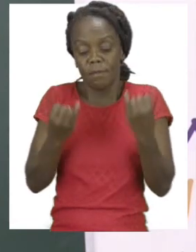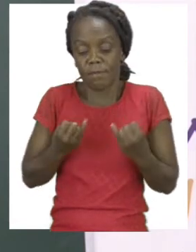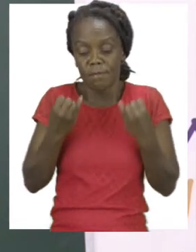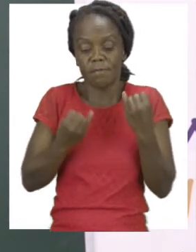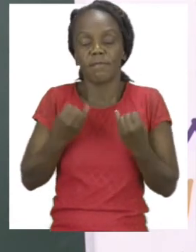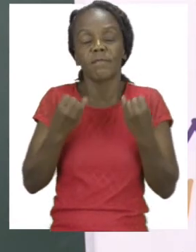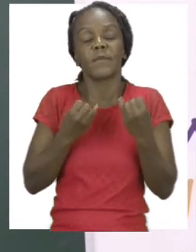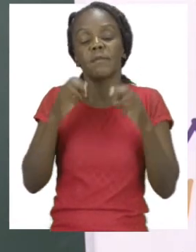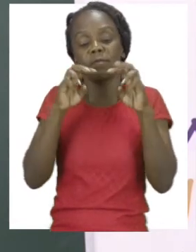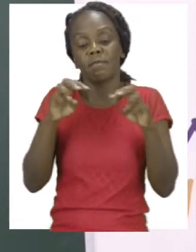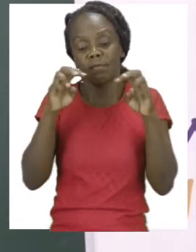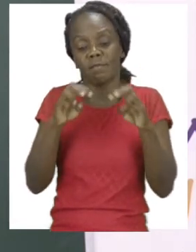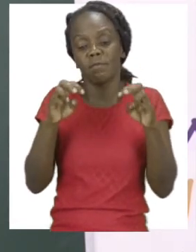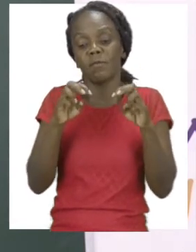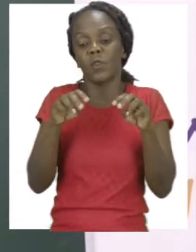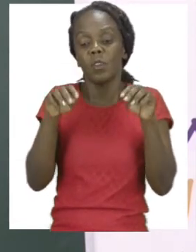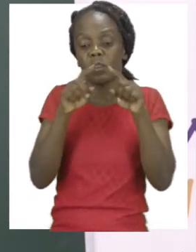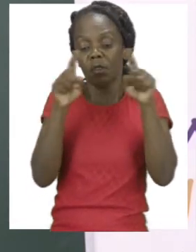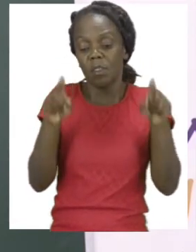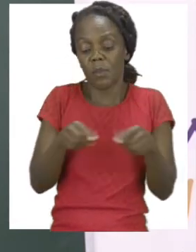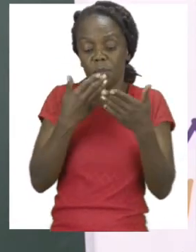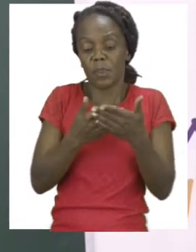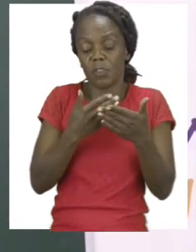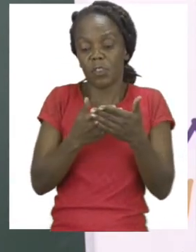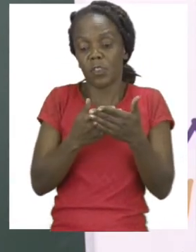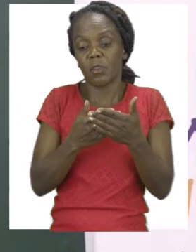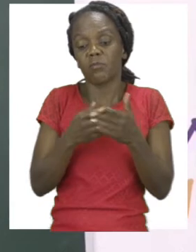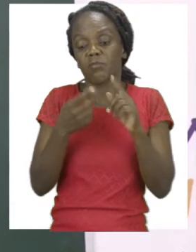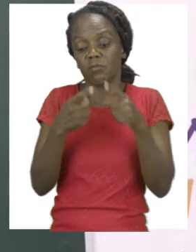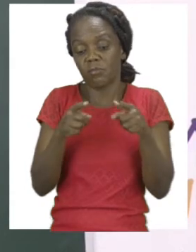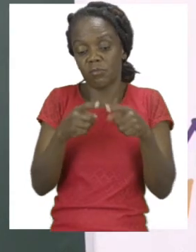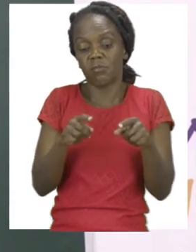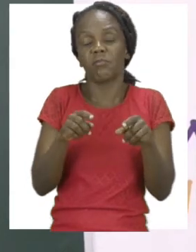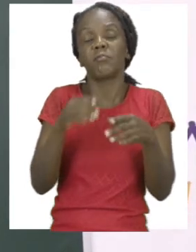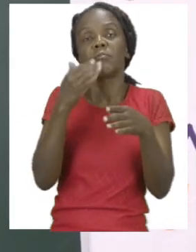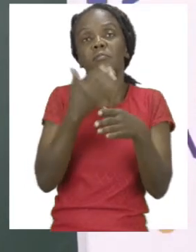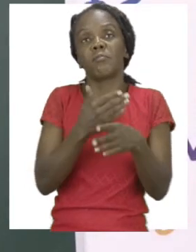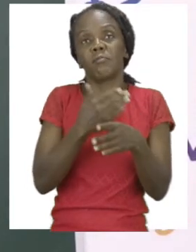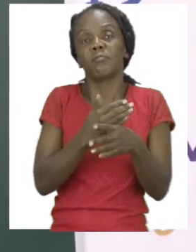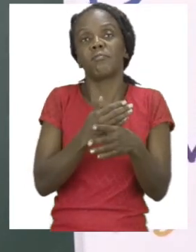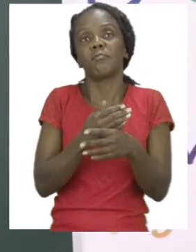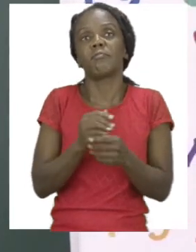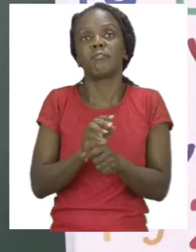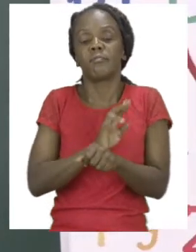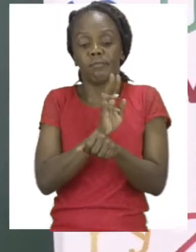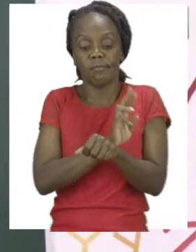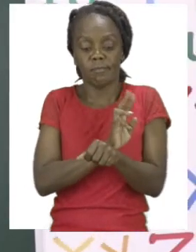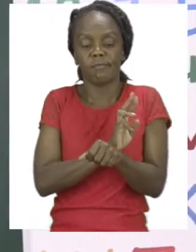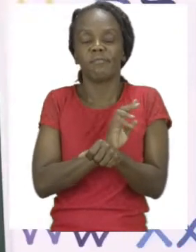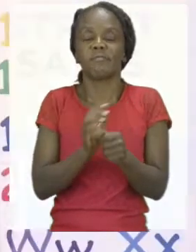your family members doing their chores, and I will see you soon after the advert